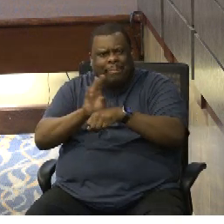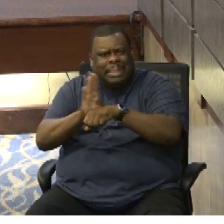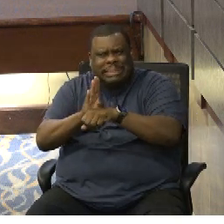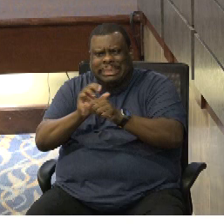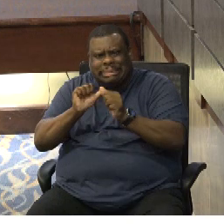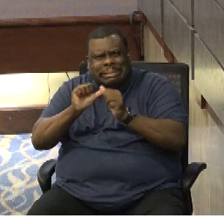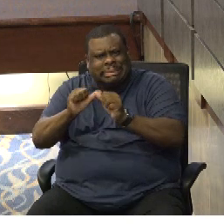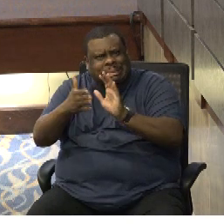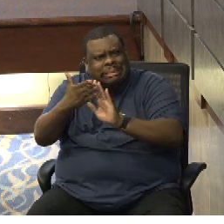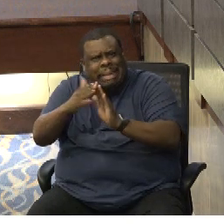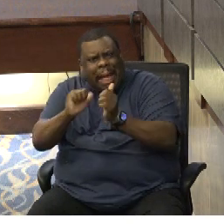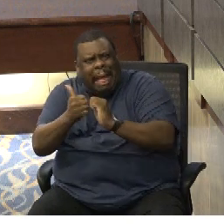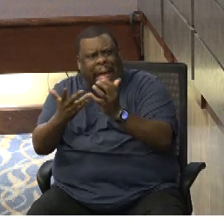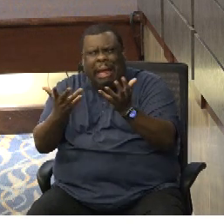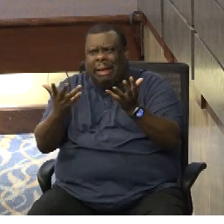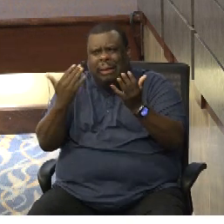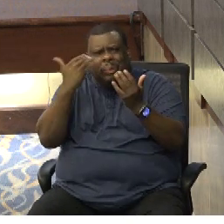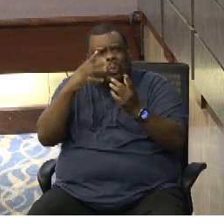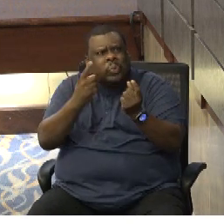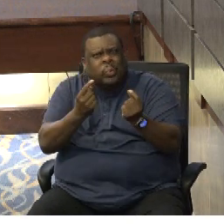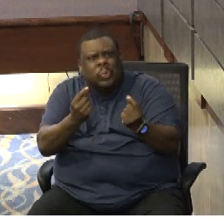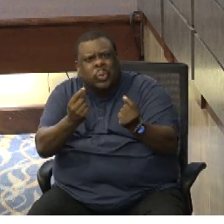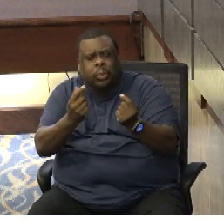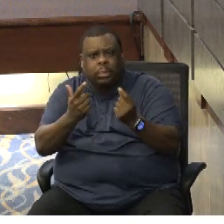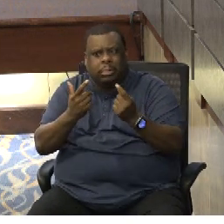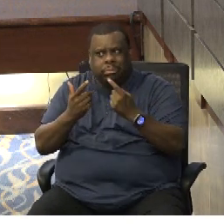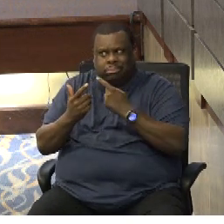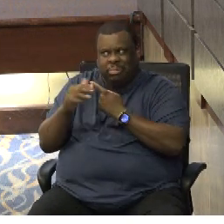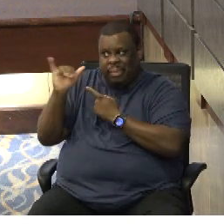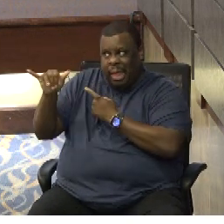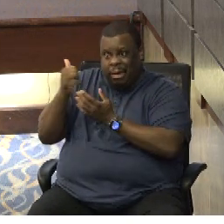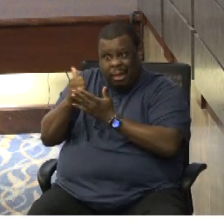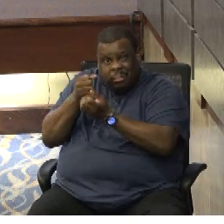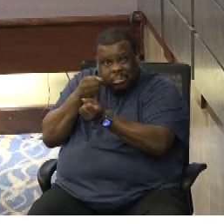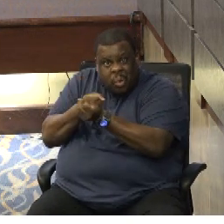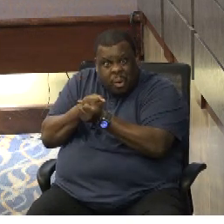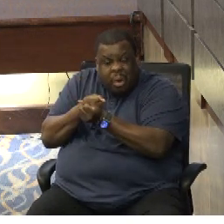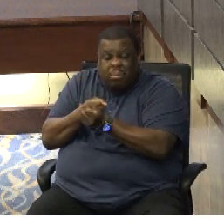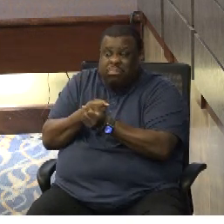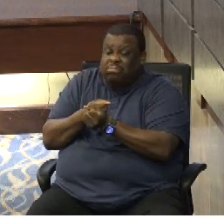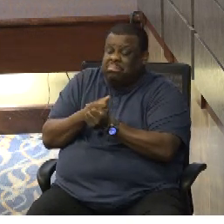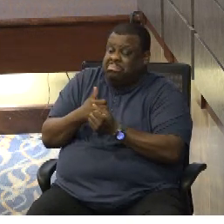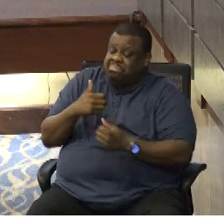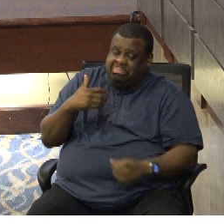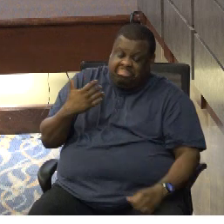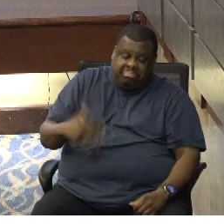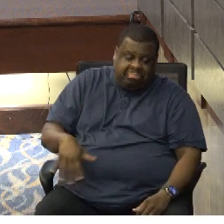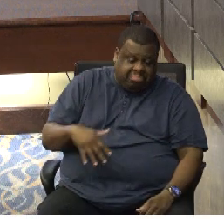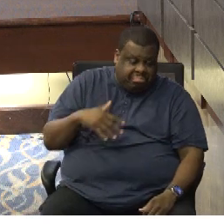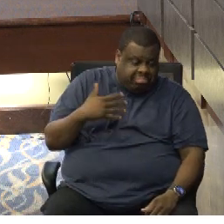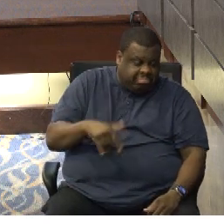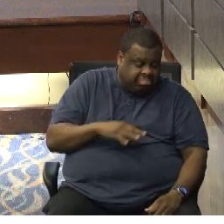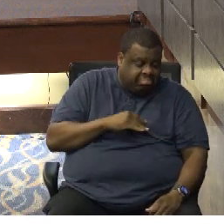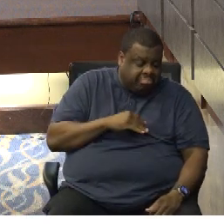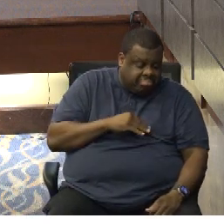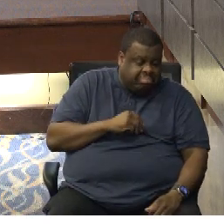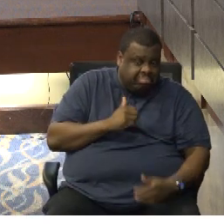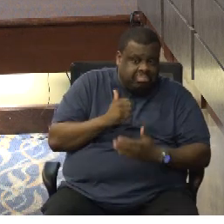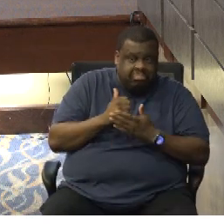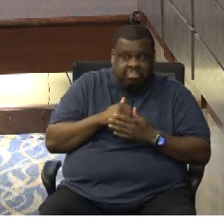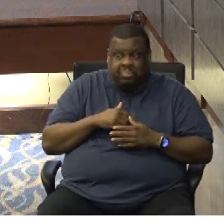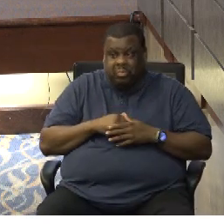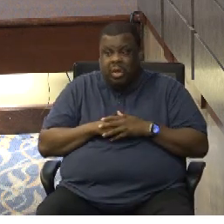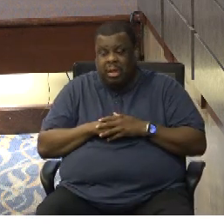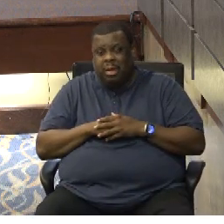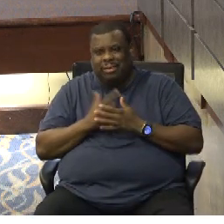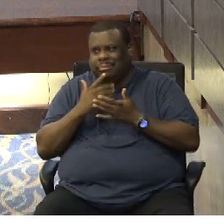businesses. And, but this coupled with barriers to success have really made an impact on our